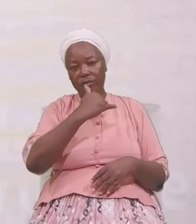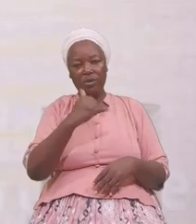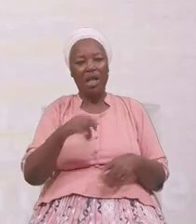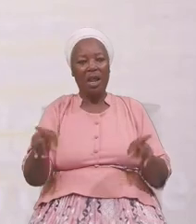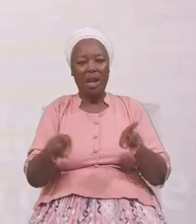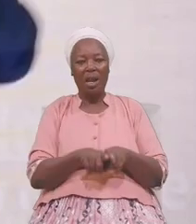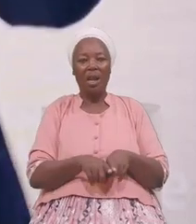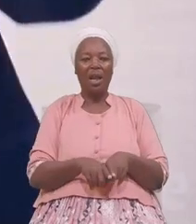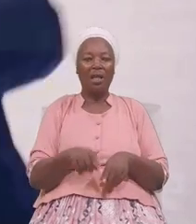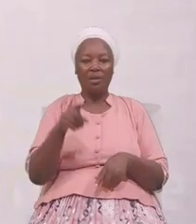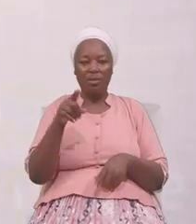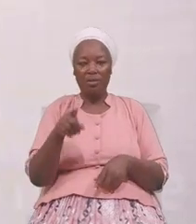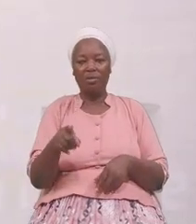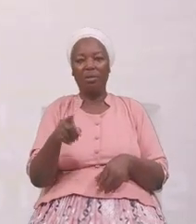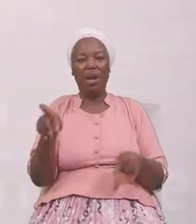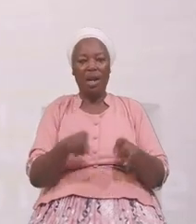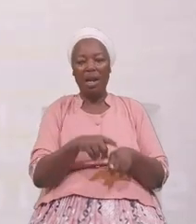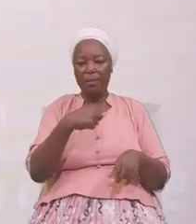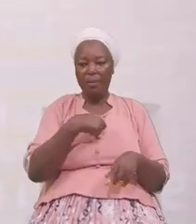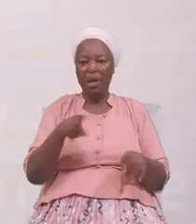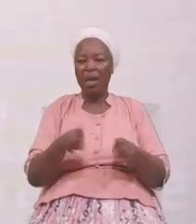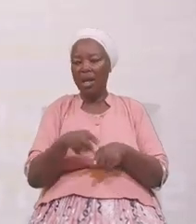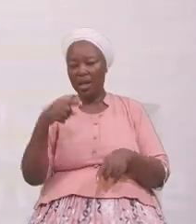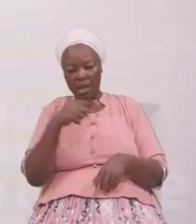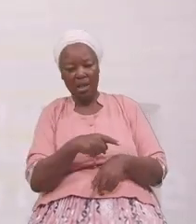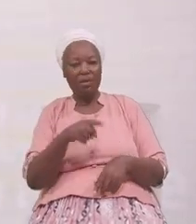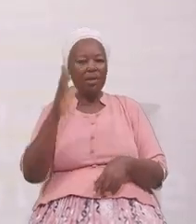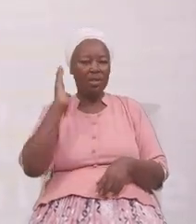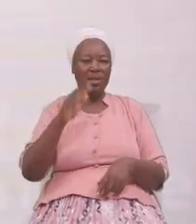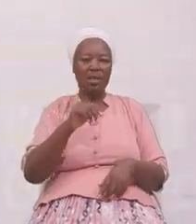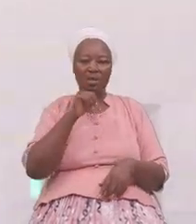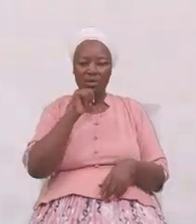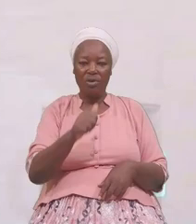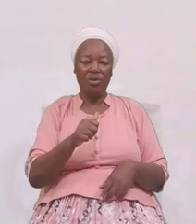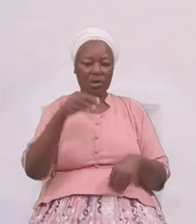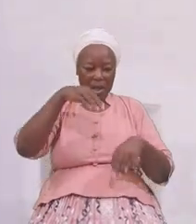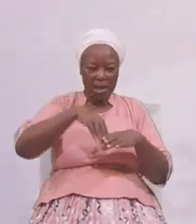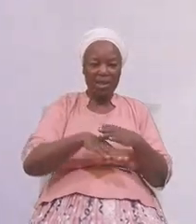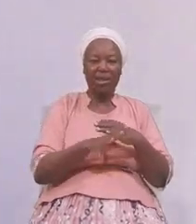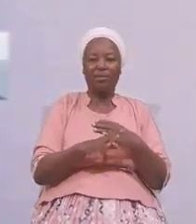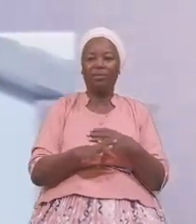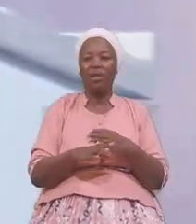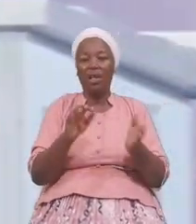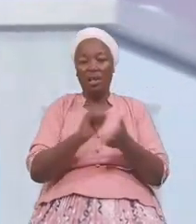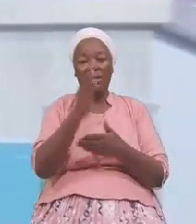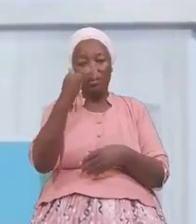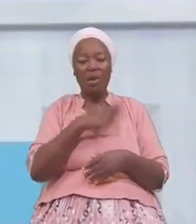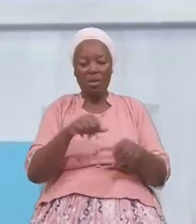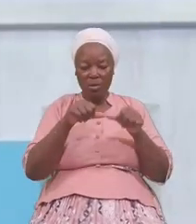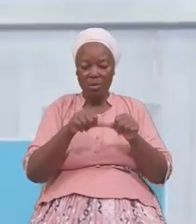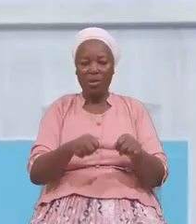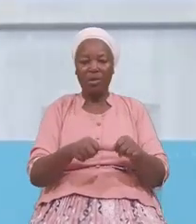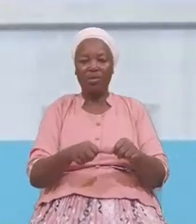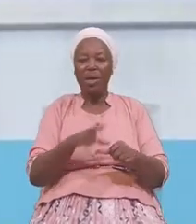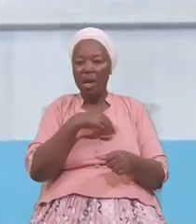like me, like you, like him, shall not err bearing. That's why he persevered